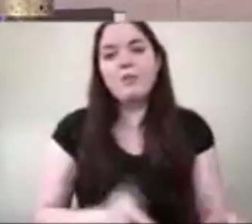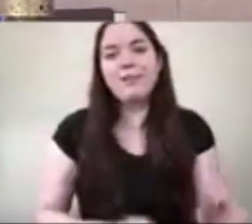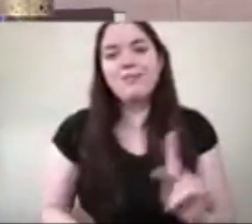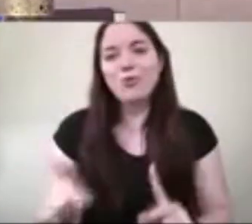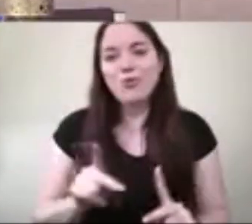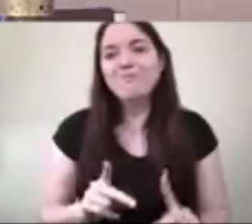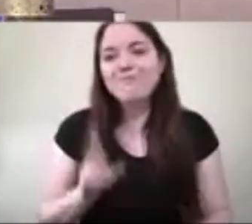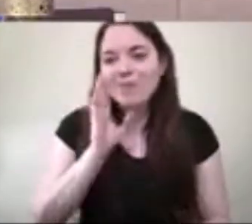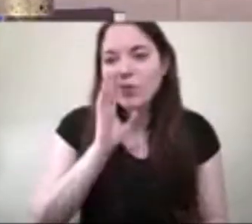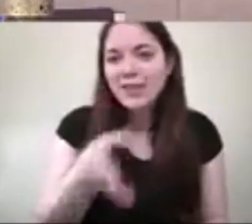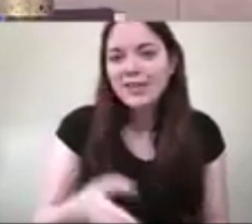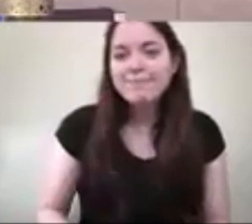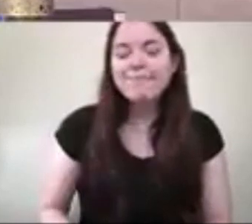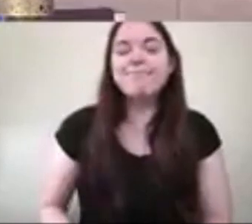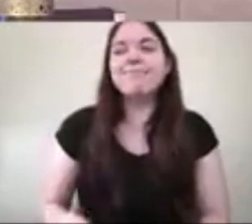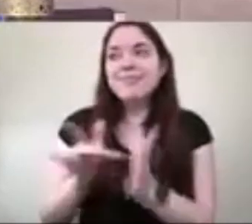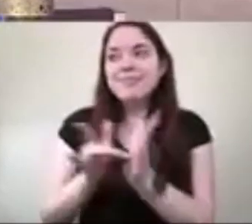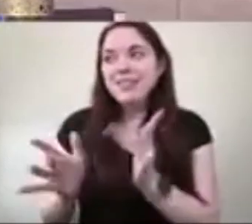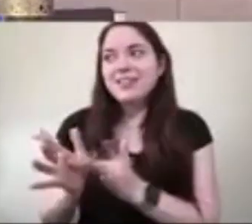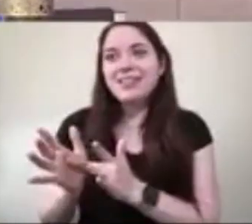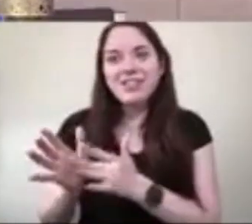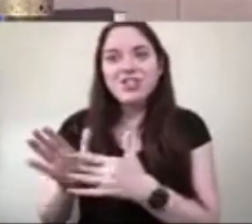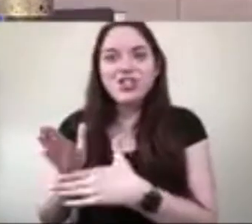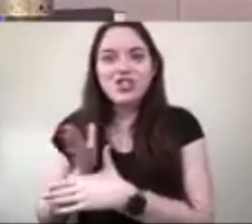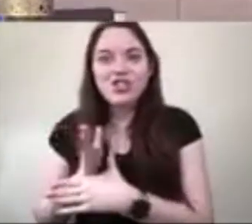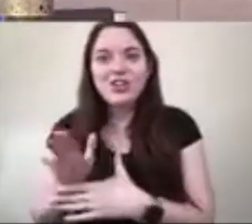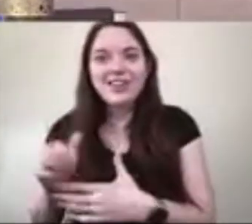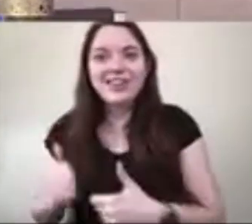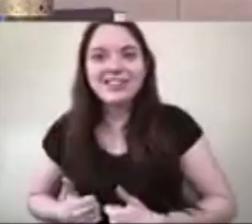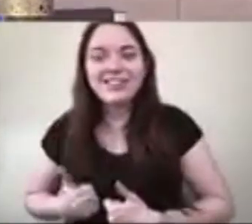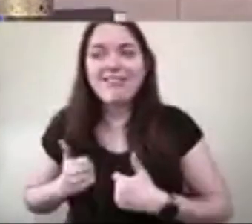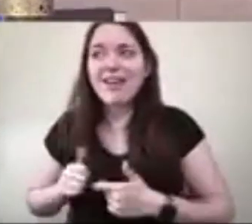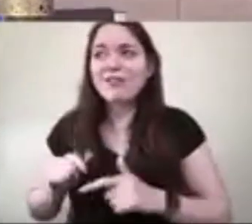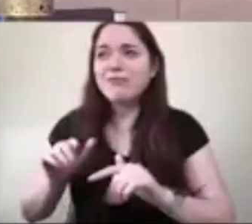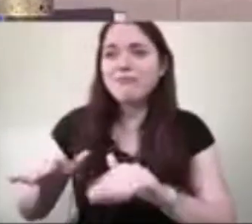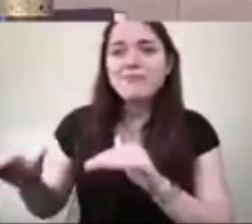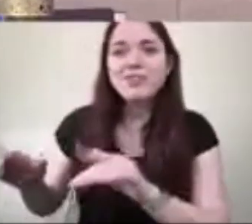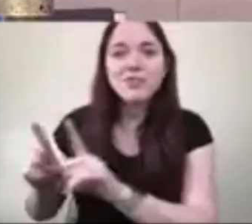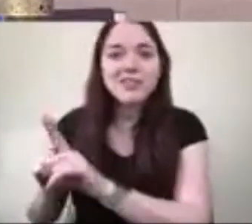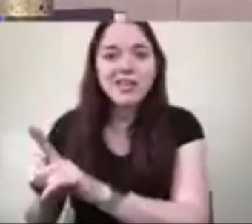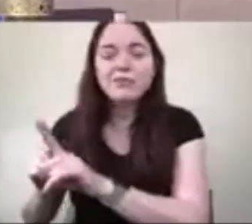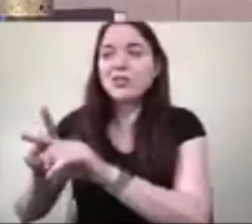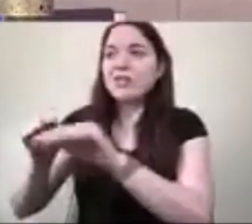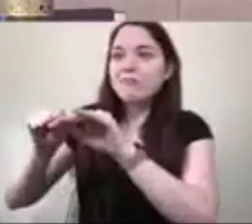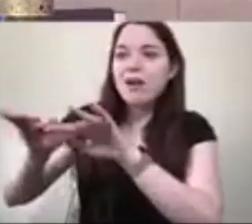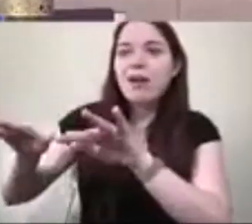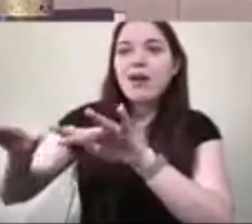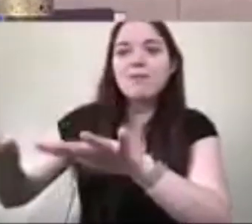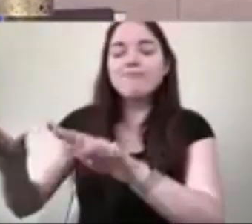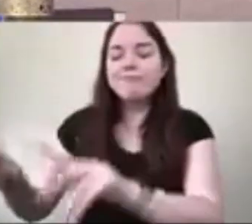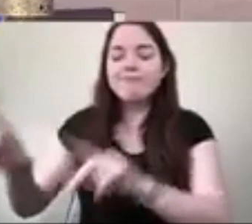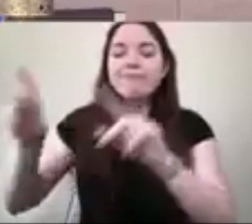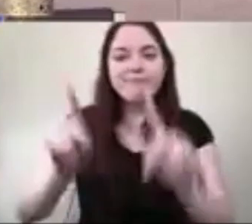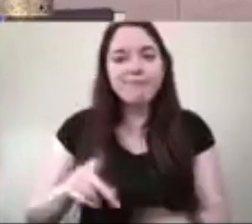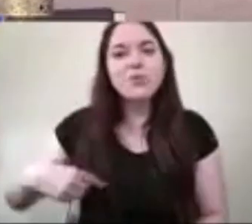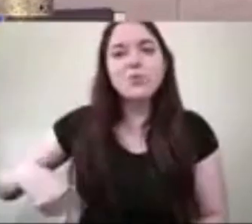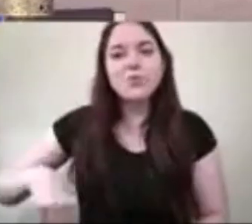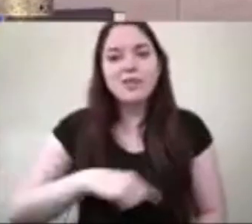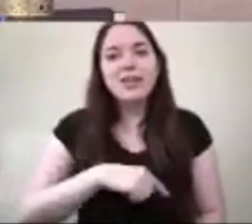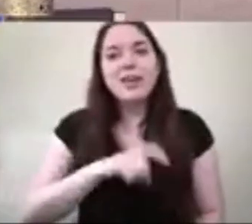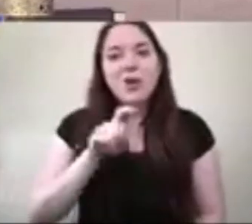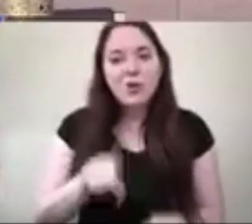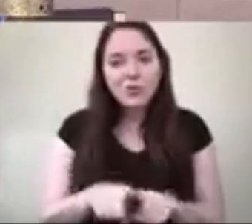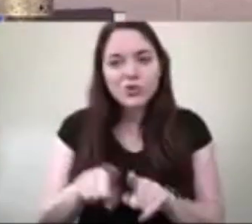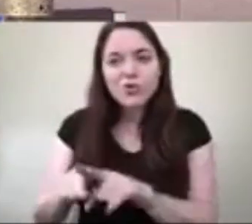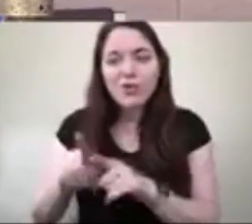And the same thing for us. We are called to work as a congregation on our spiritual maturity. We're called to